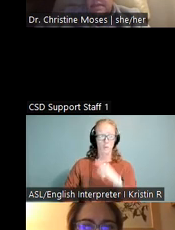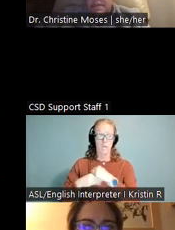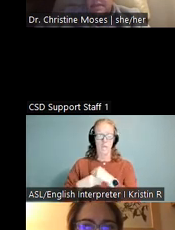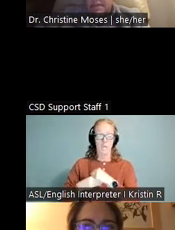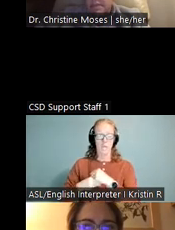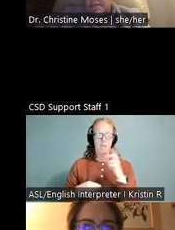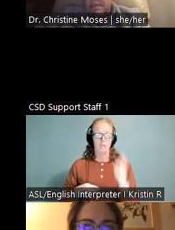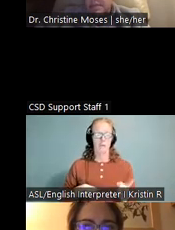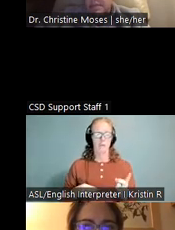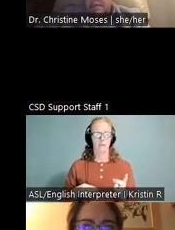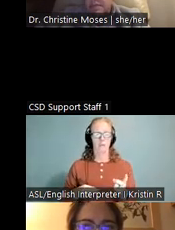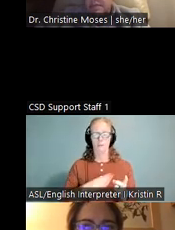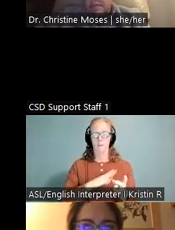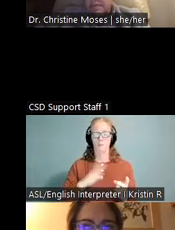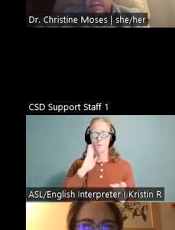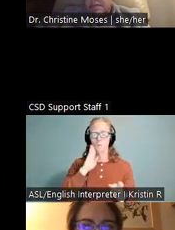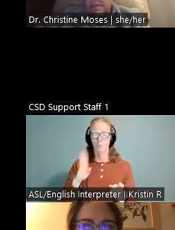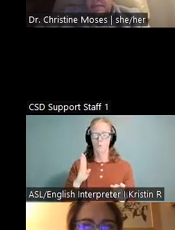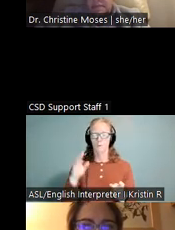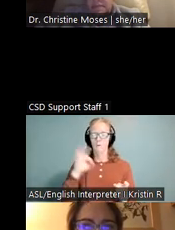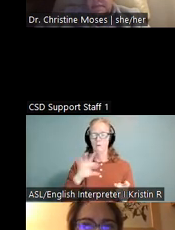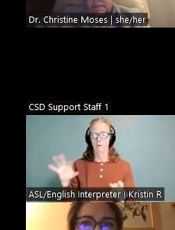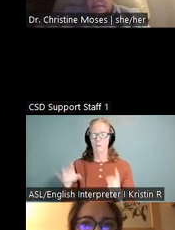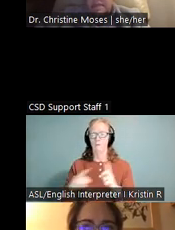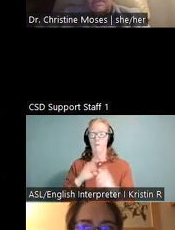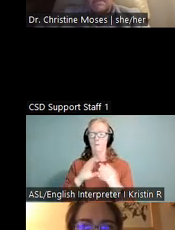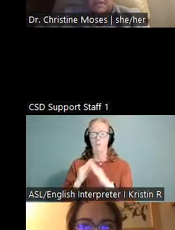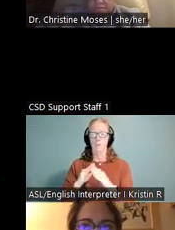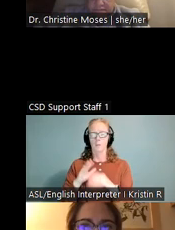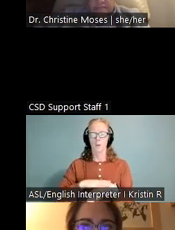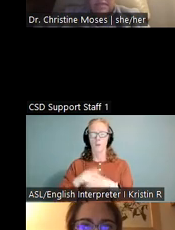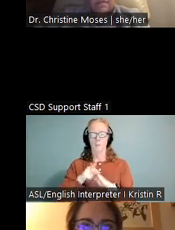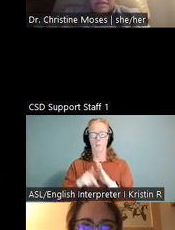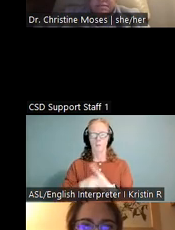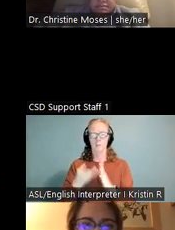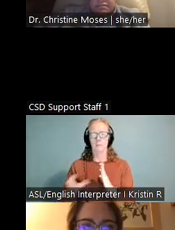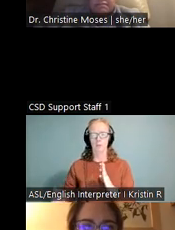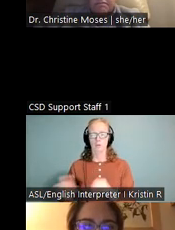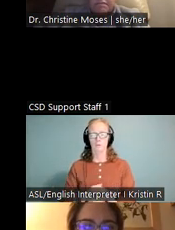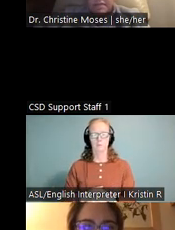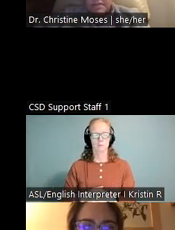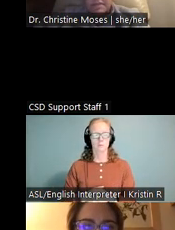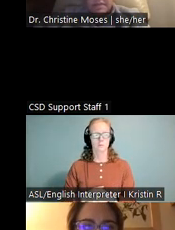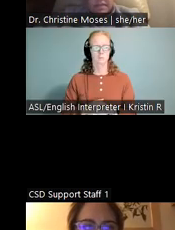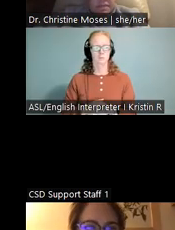the board will take input from community members on policy matters.